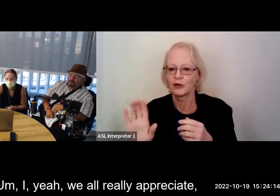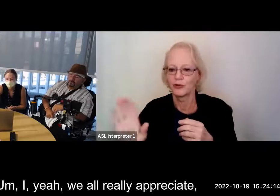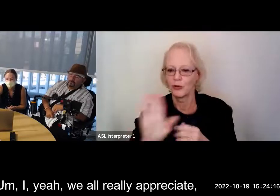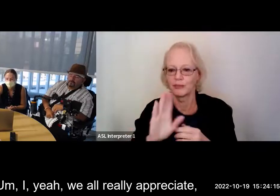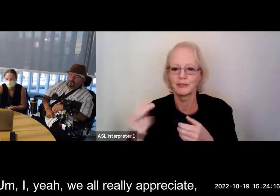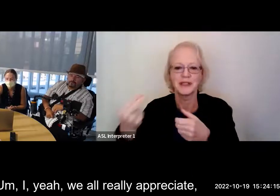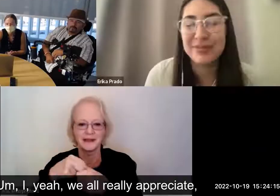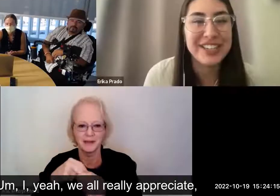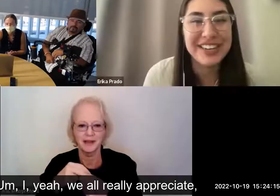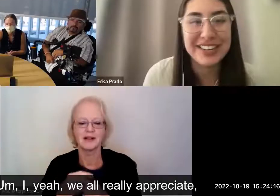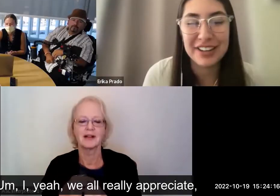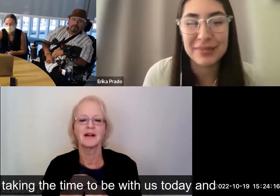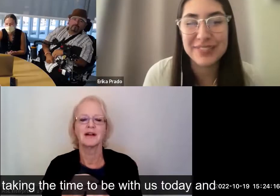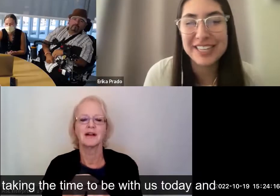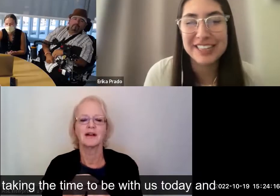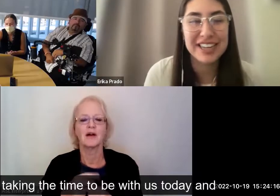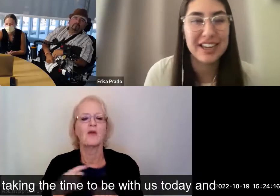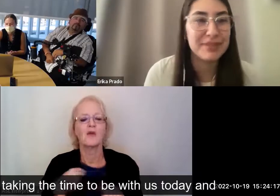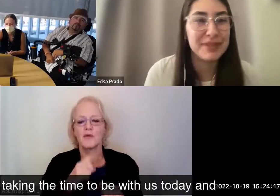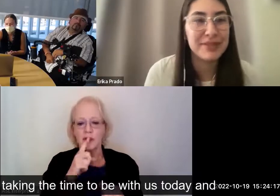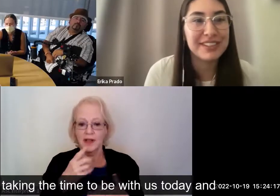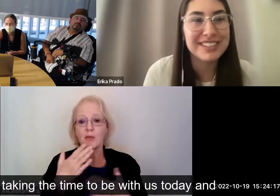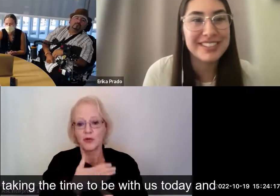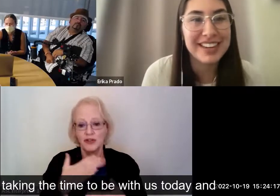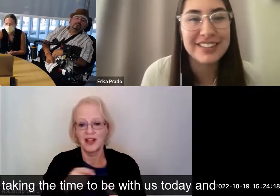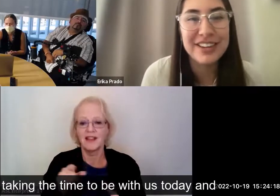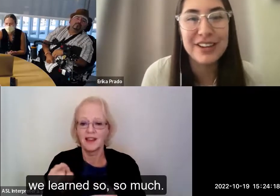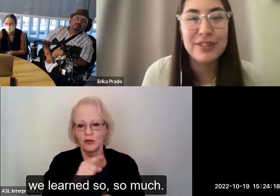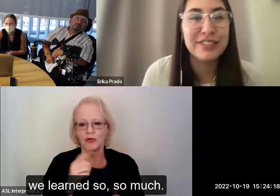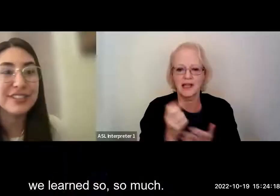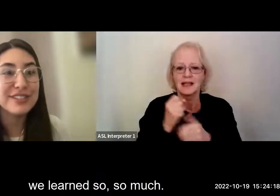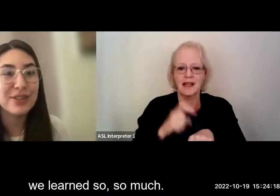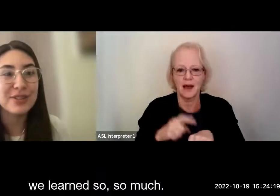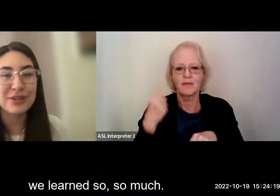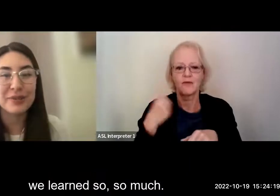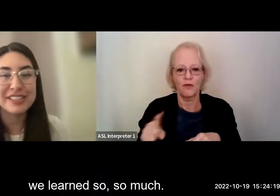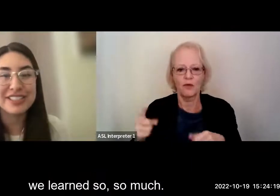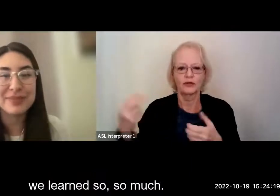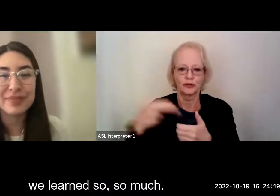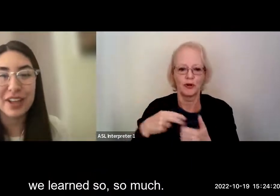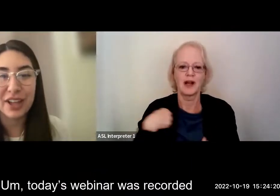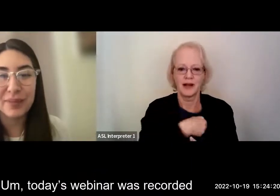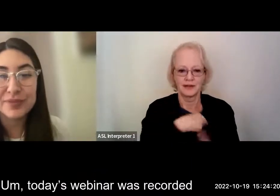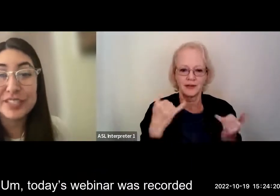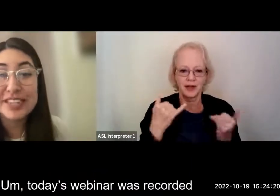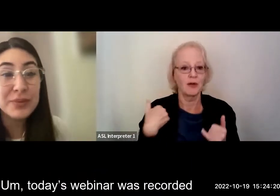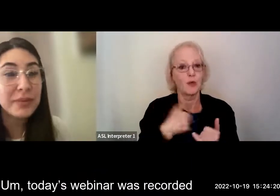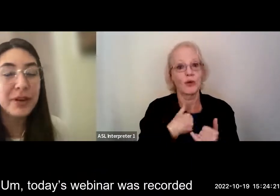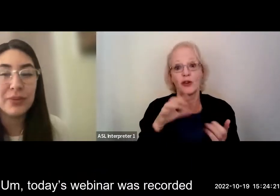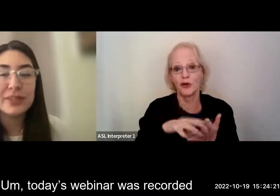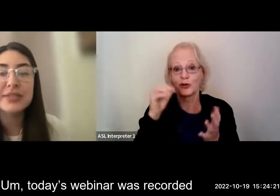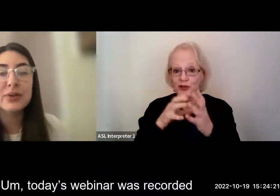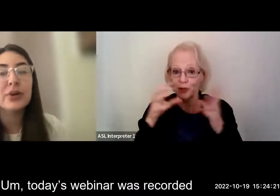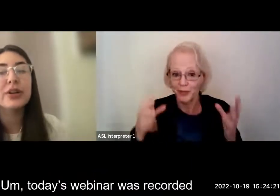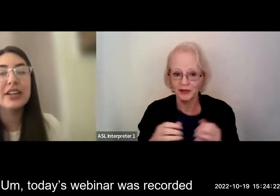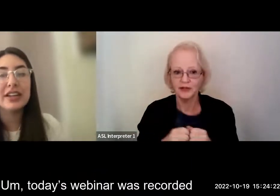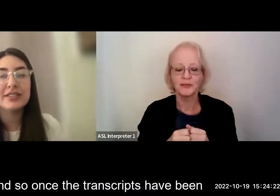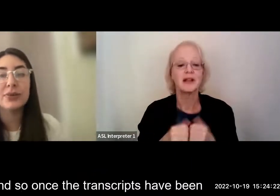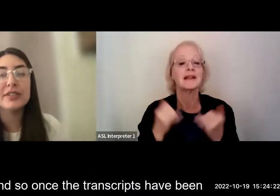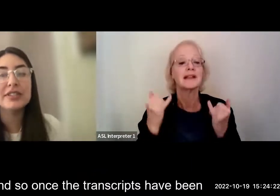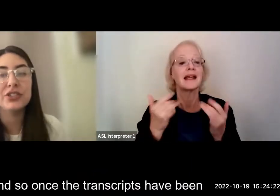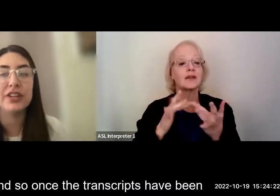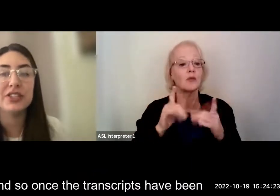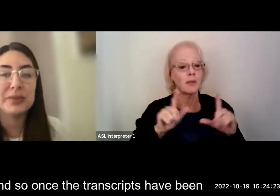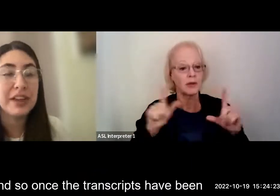Yeah, we all really appreciate taking the time to be with us today, and we learned so, so much. Today's webinar was recorded,